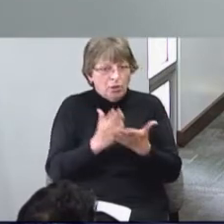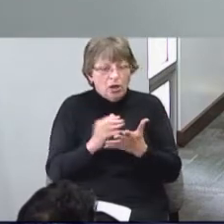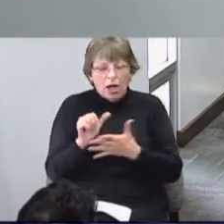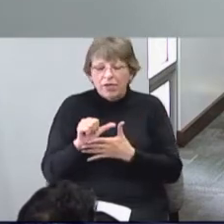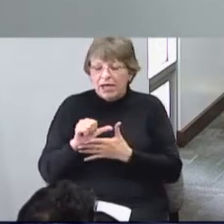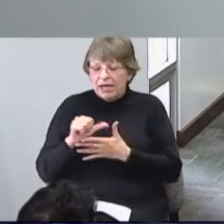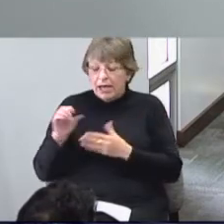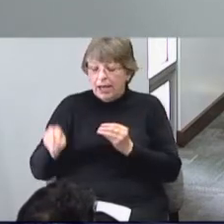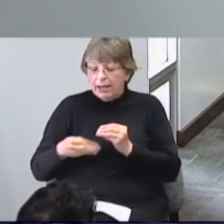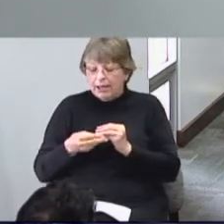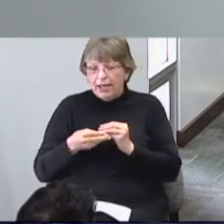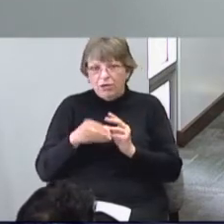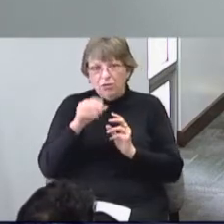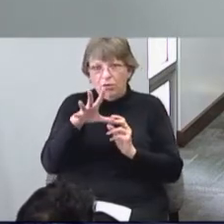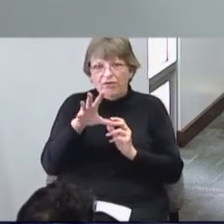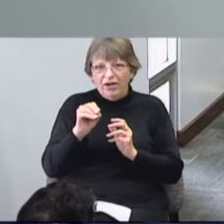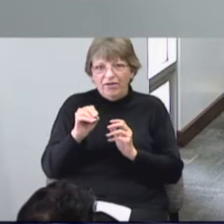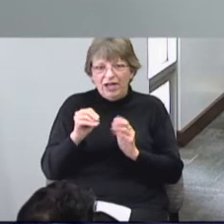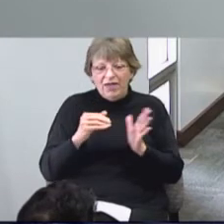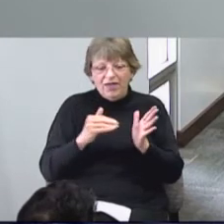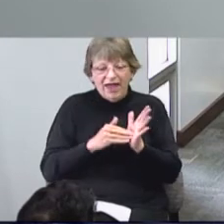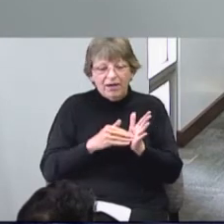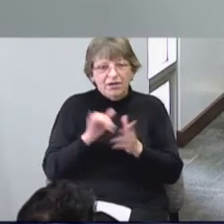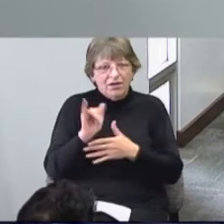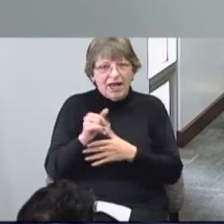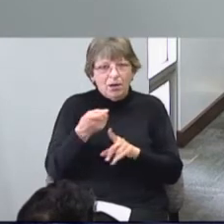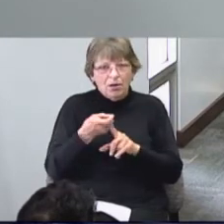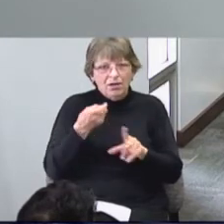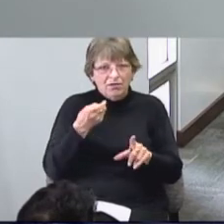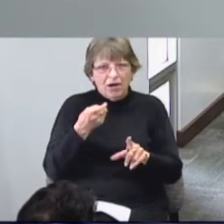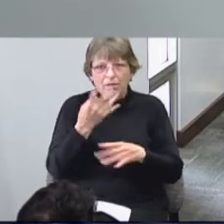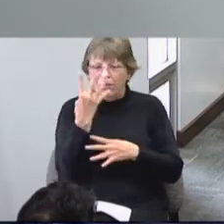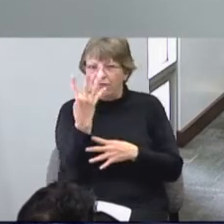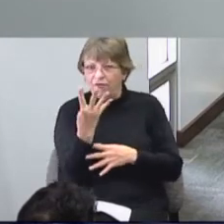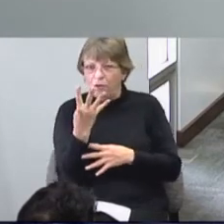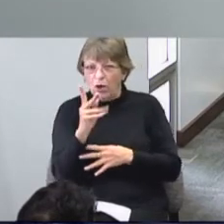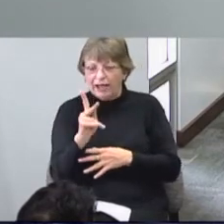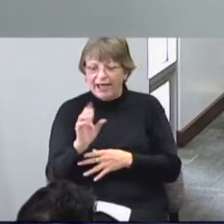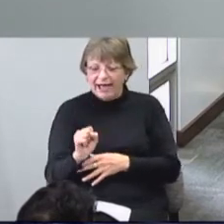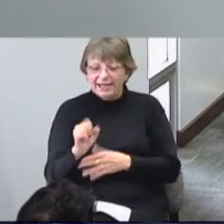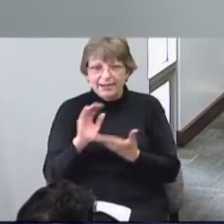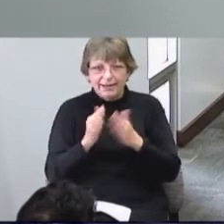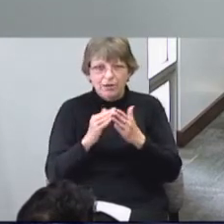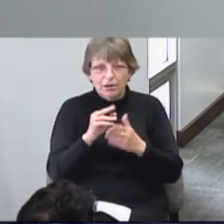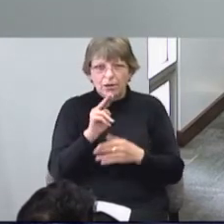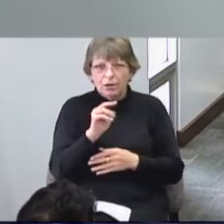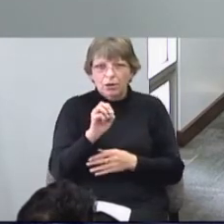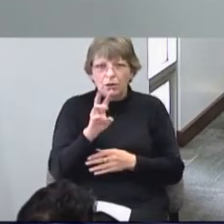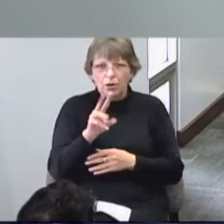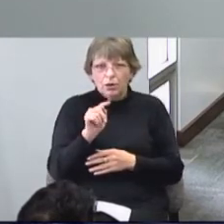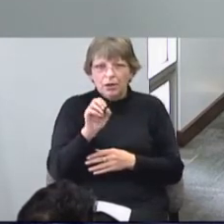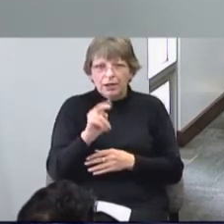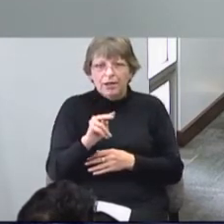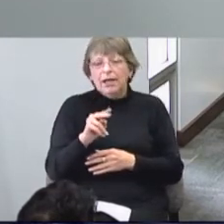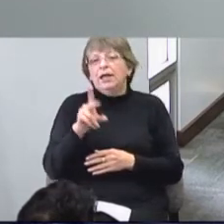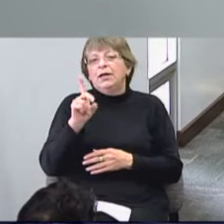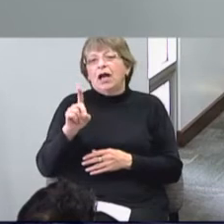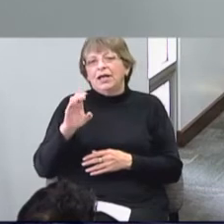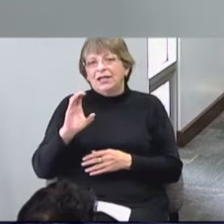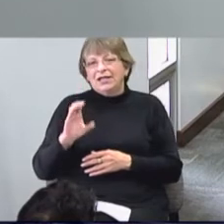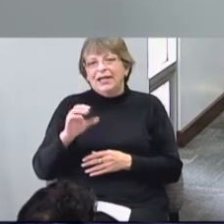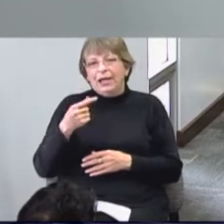was $50,000, which was a commitment from the 4 Kansas communities, Newton, Hutchinson, Dodge City, and Garden City,